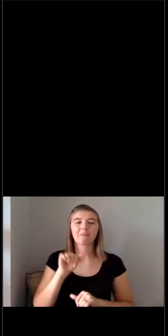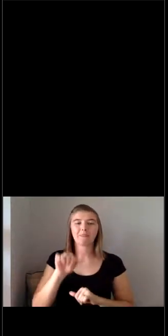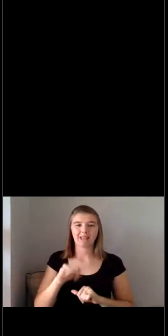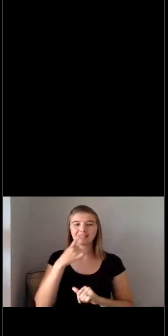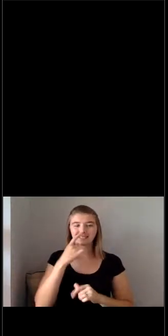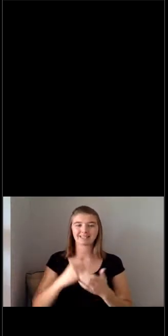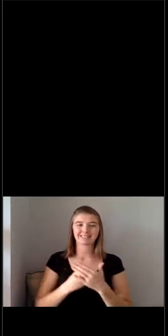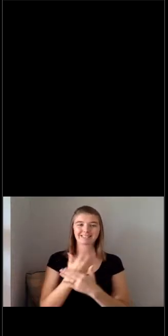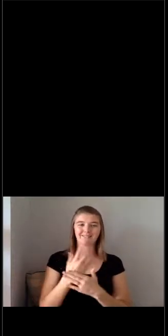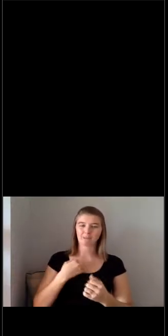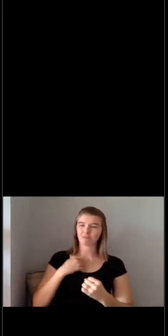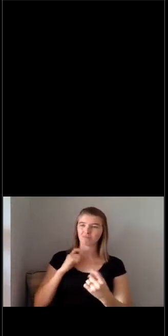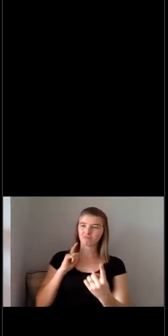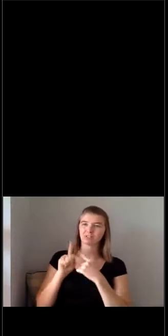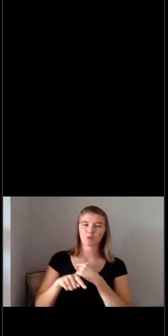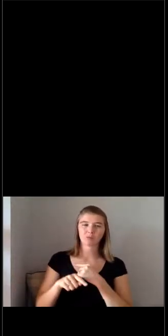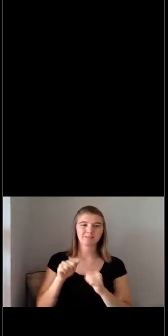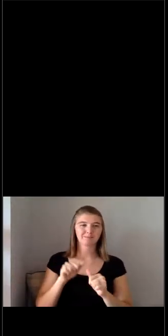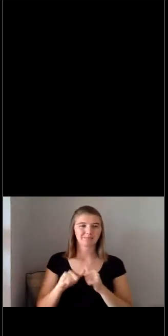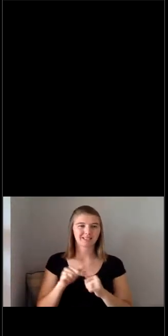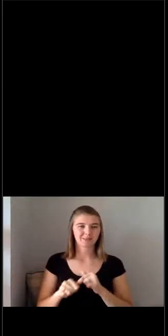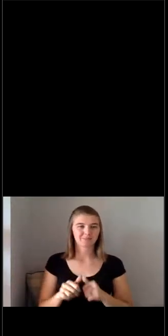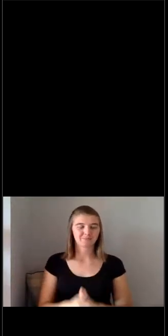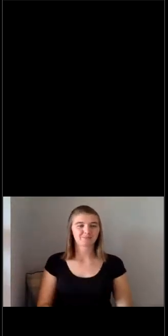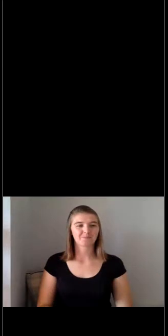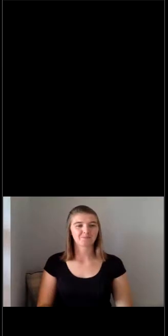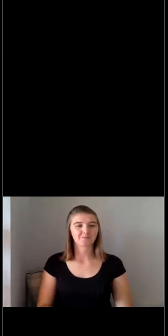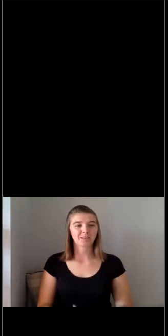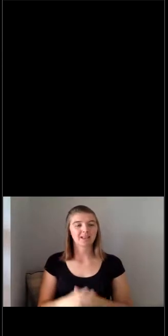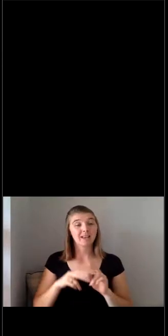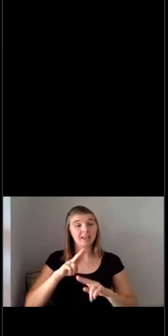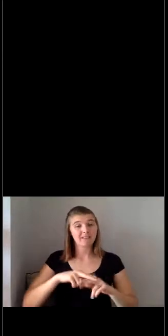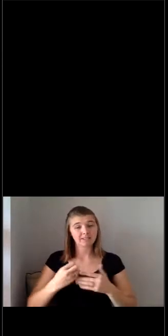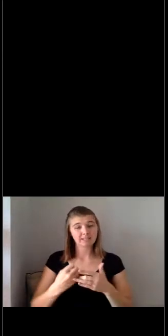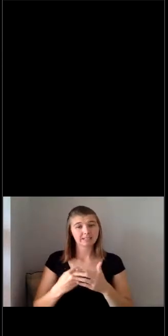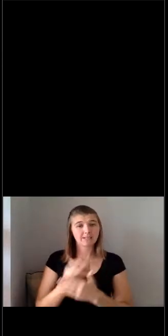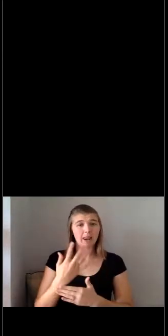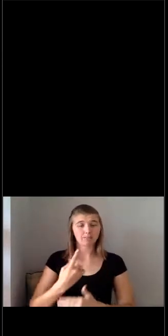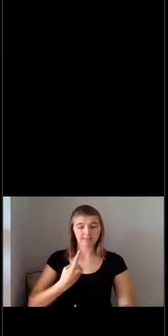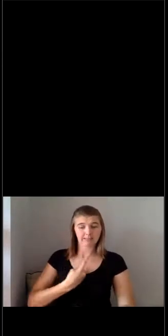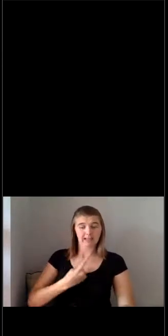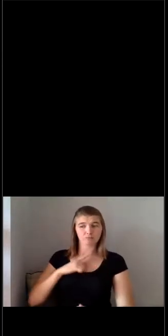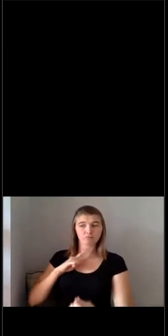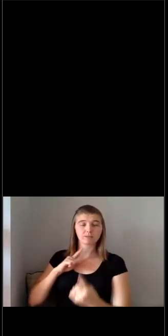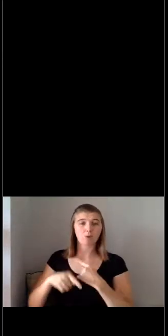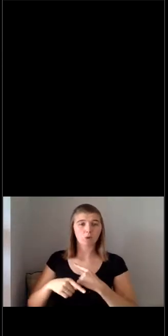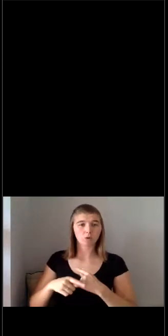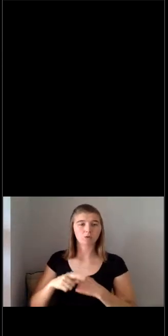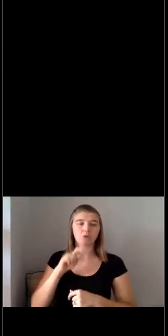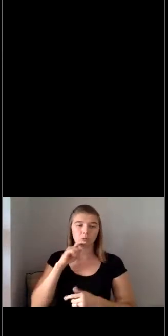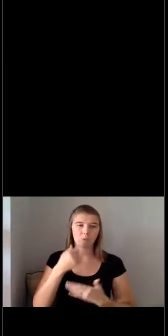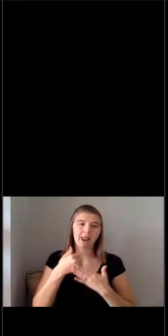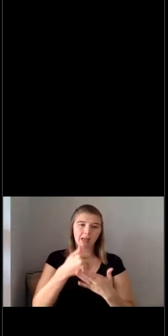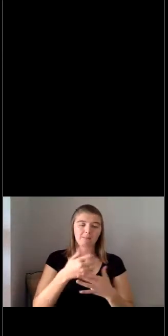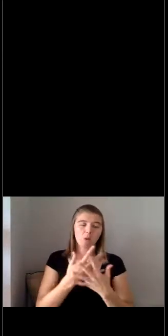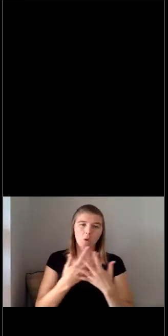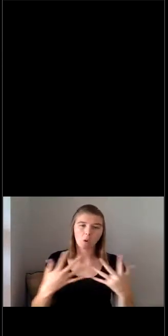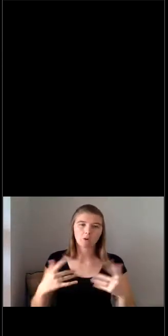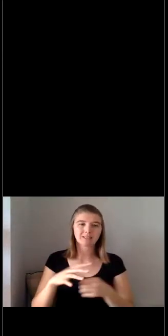we're developing our self-awareness, then we know there's value in every single practice. If we're able to feel a little bit calmer or a lot calmer, then that's a